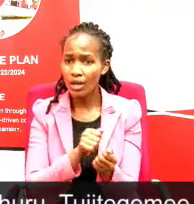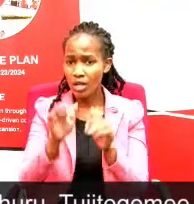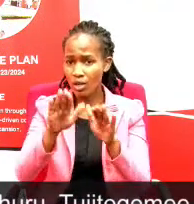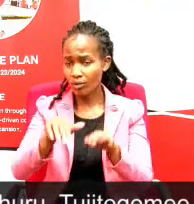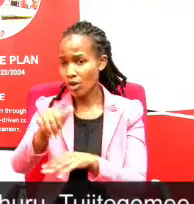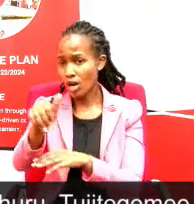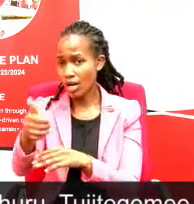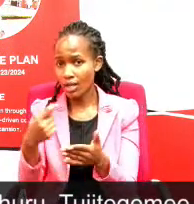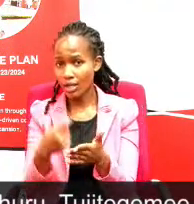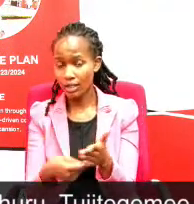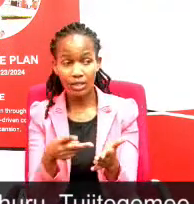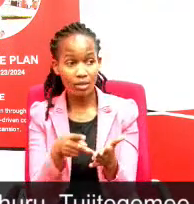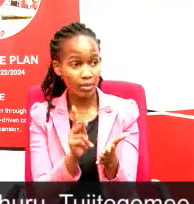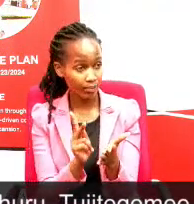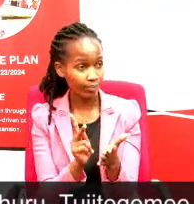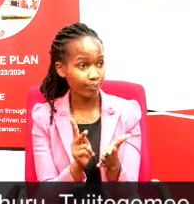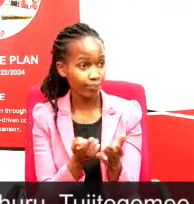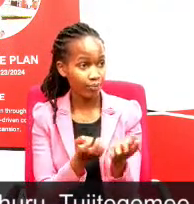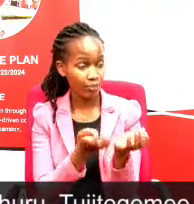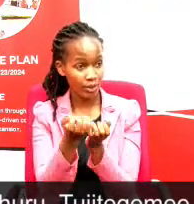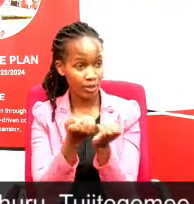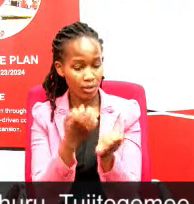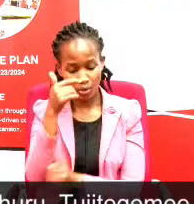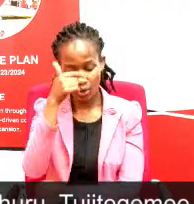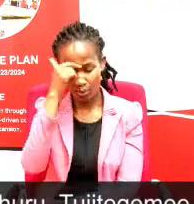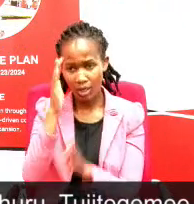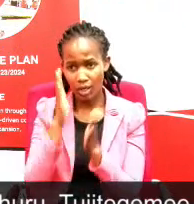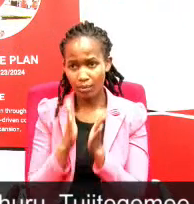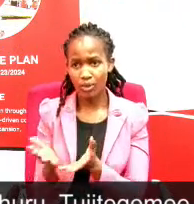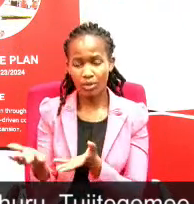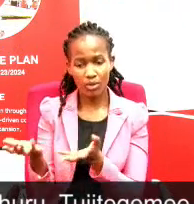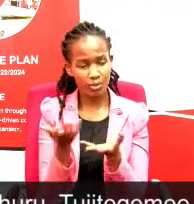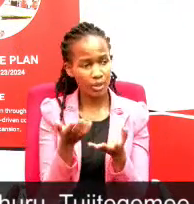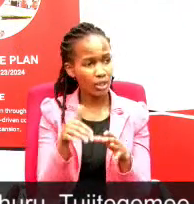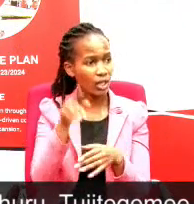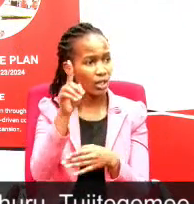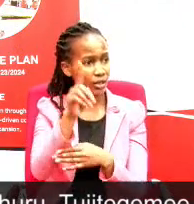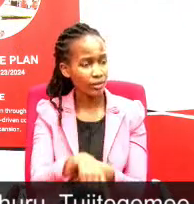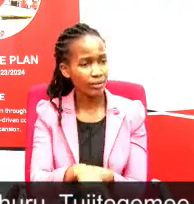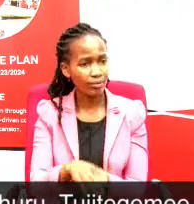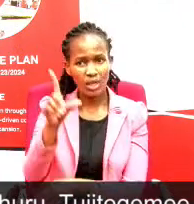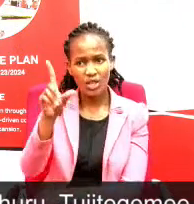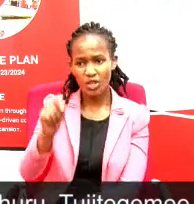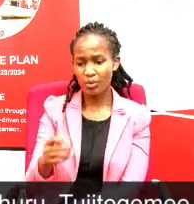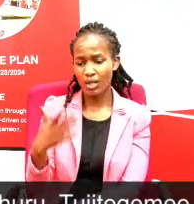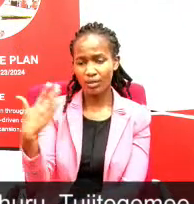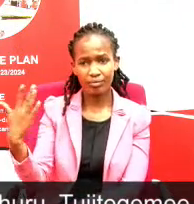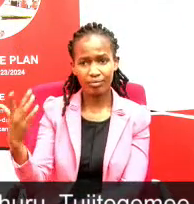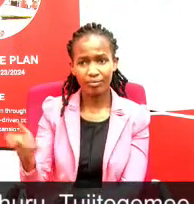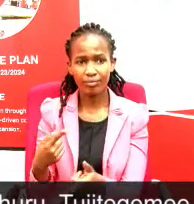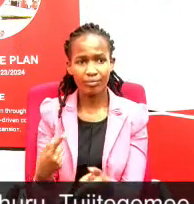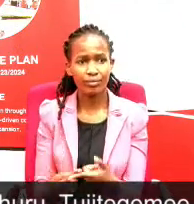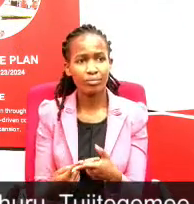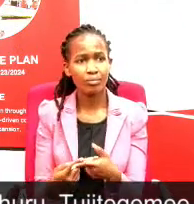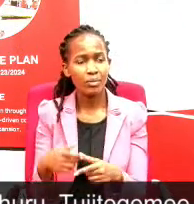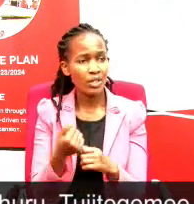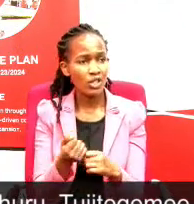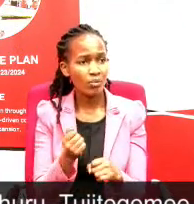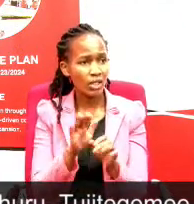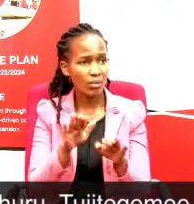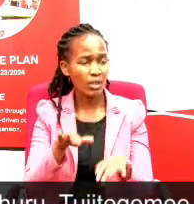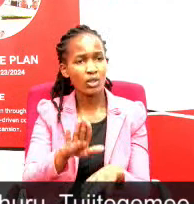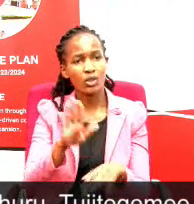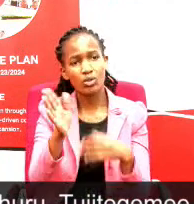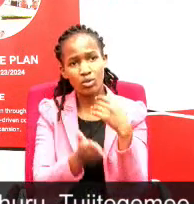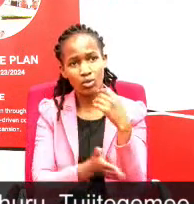other tax-paying businesses. Because if somebody is bringing in cheaper goods, he's cutting your market